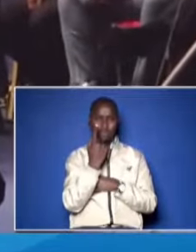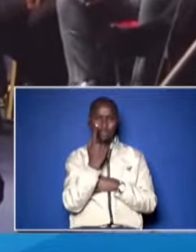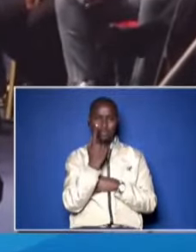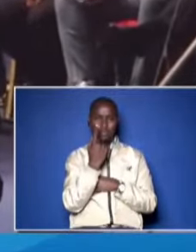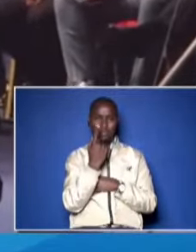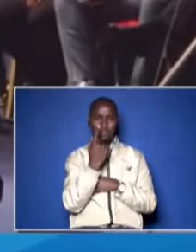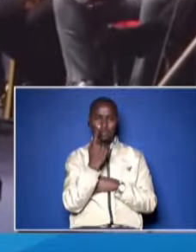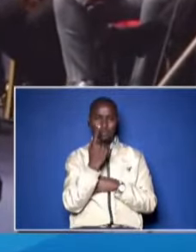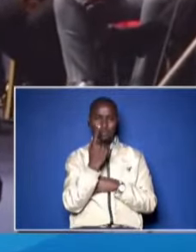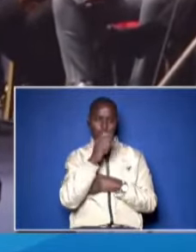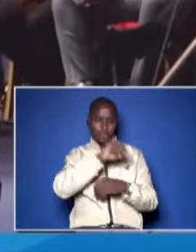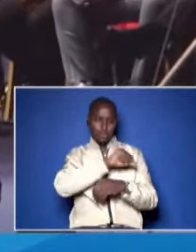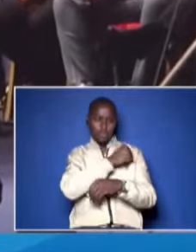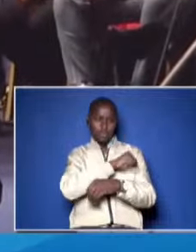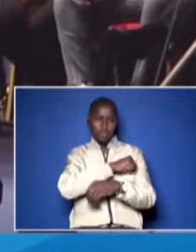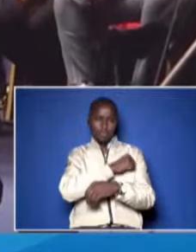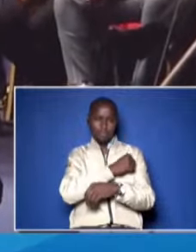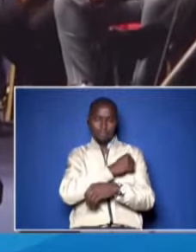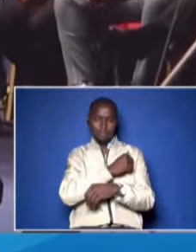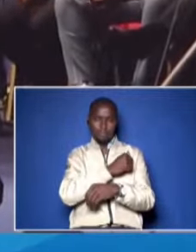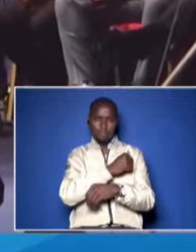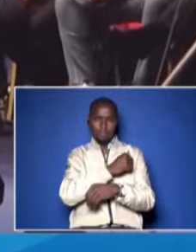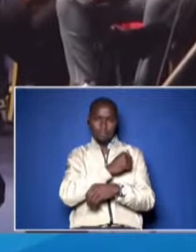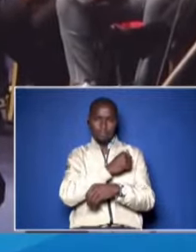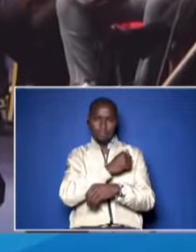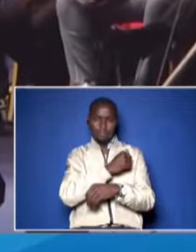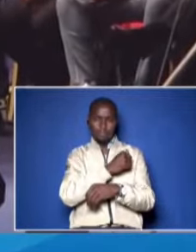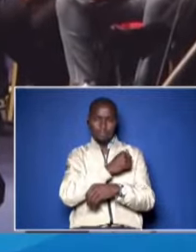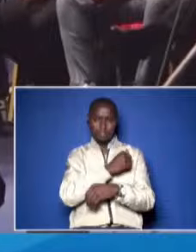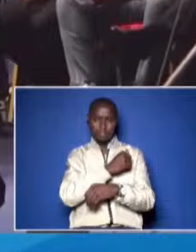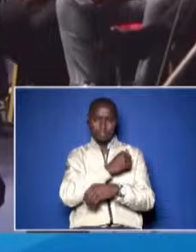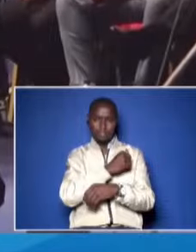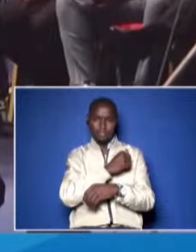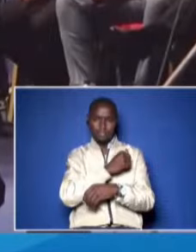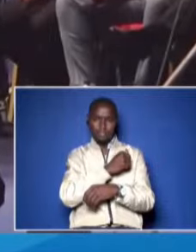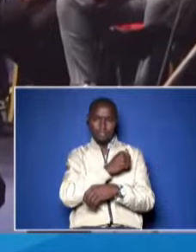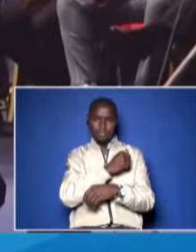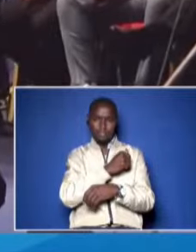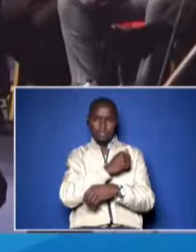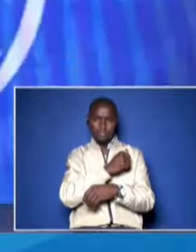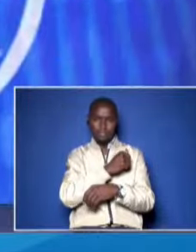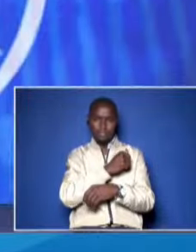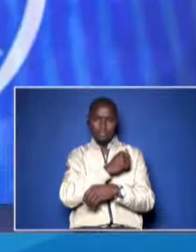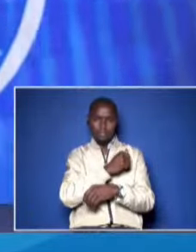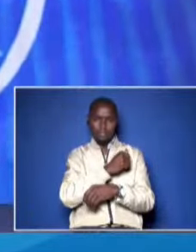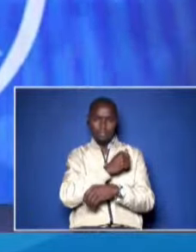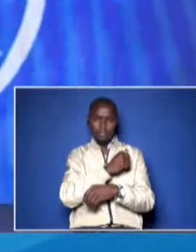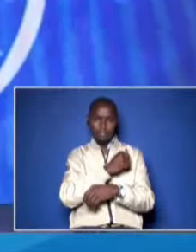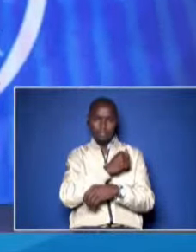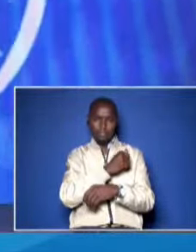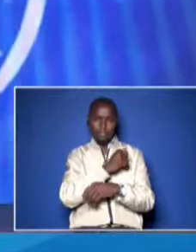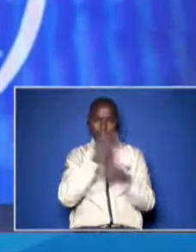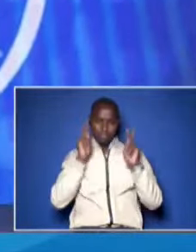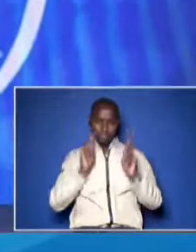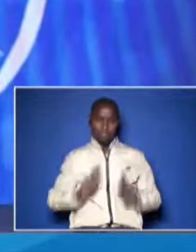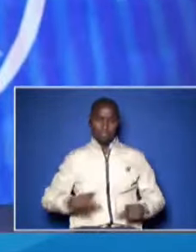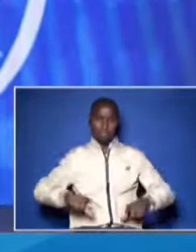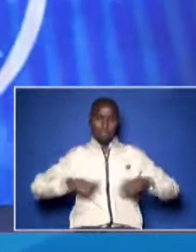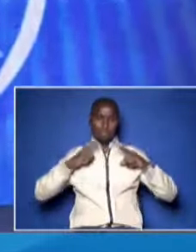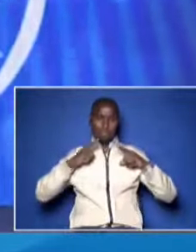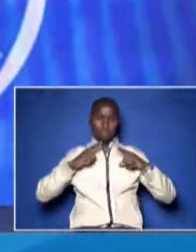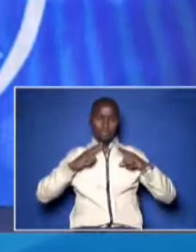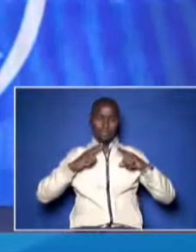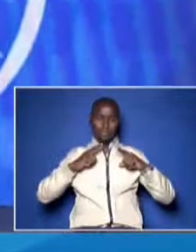have his word sheds light on human nature world problems and human